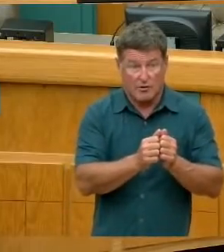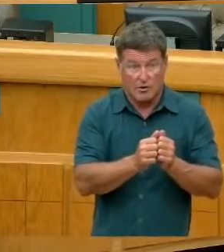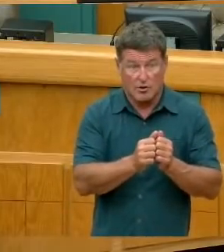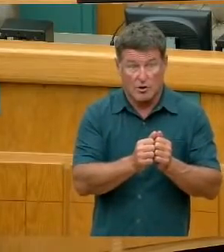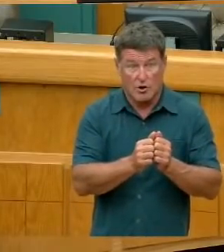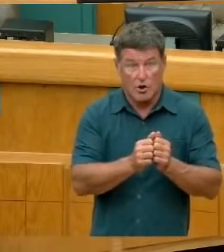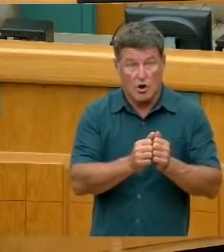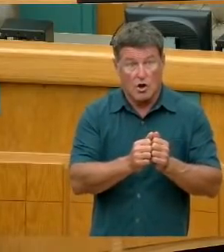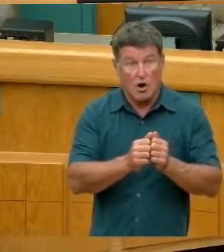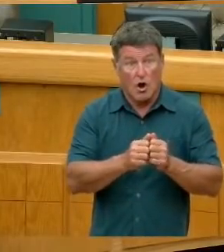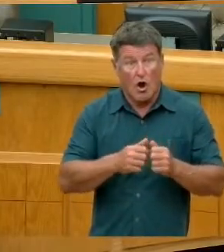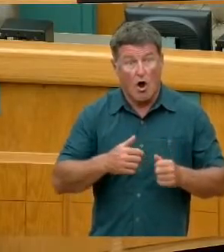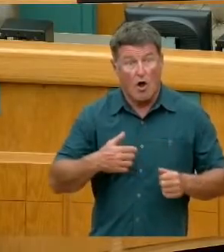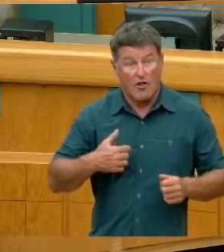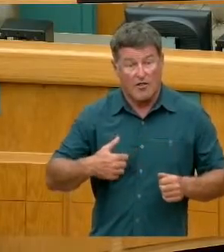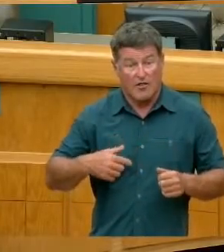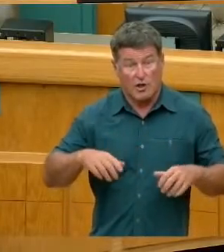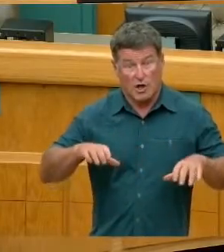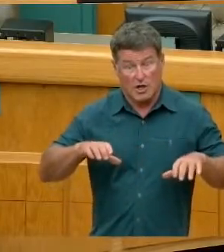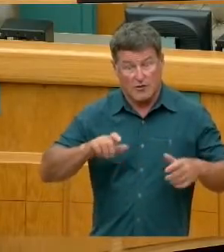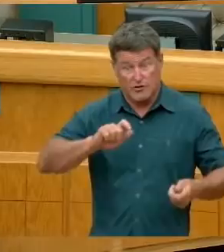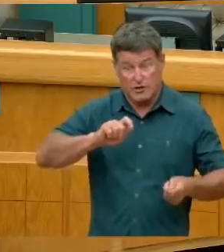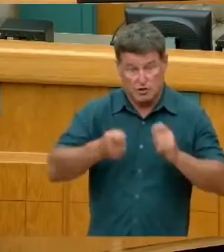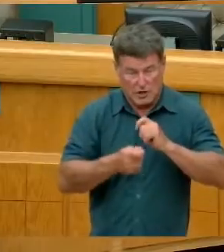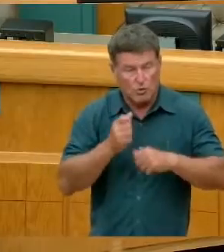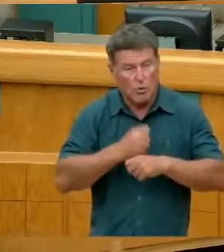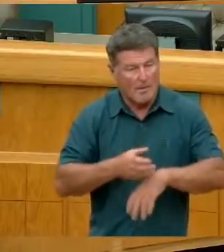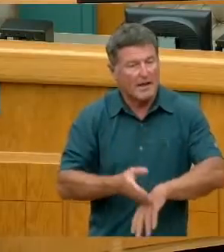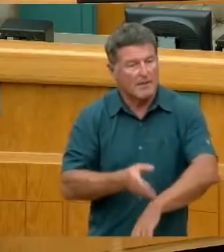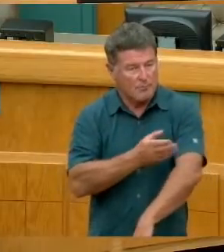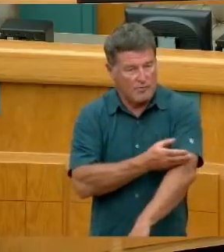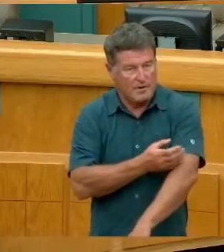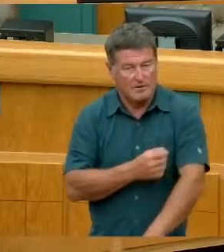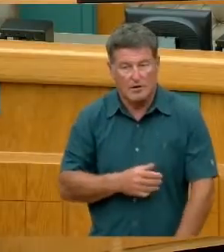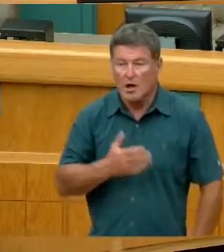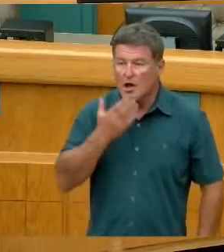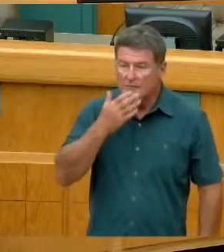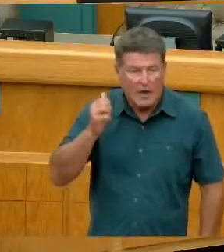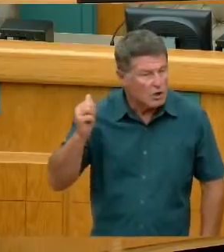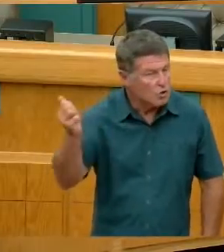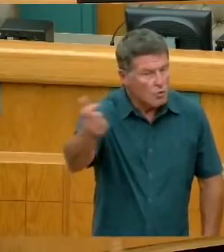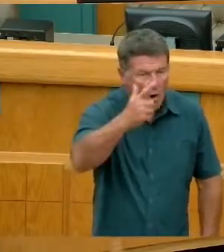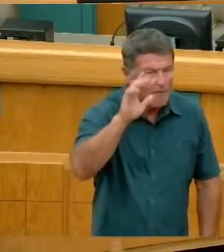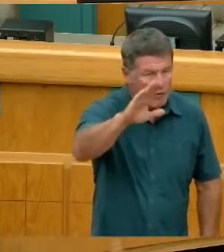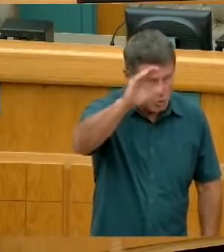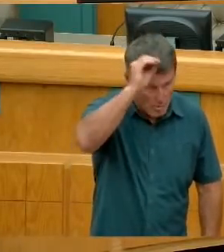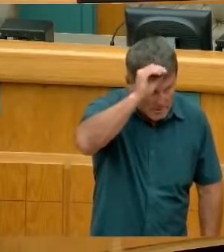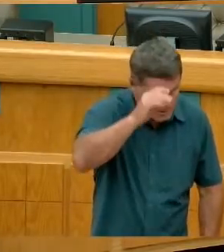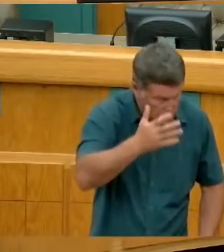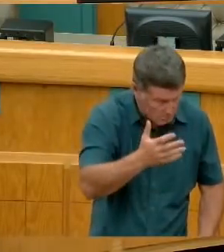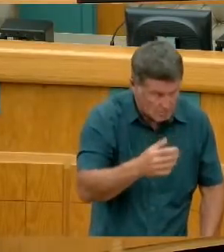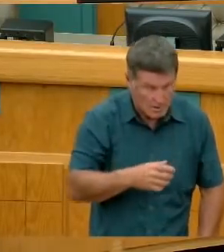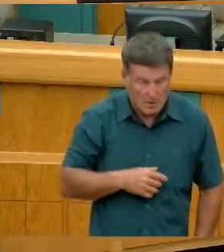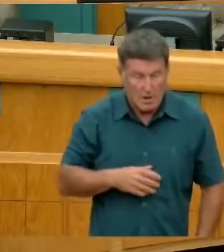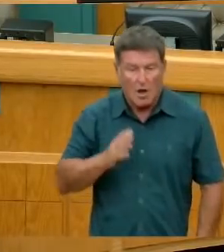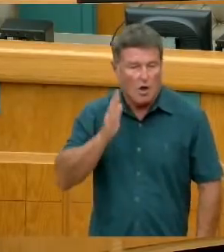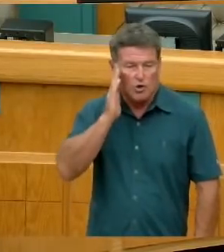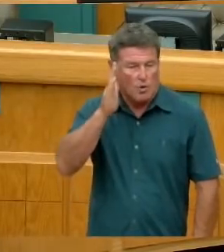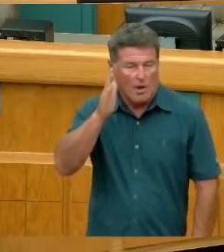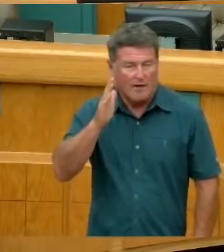it's just got to make a difference. So thanks to everybody for expressing their opinions, and I'm sure there'll